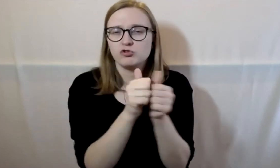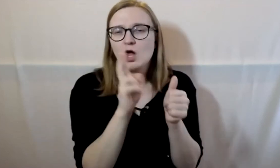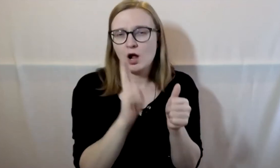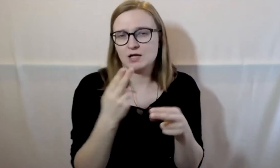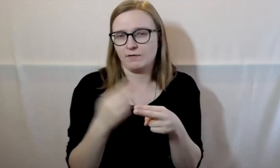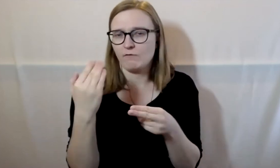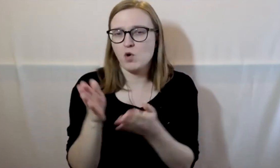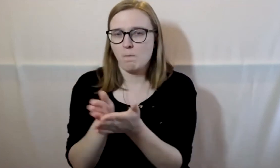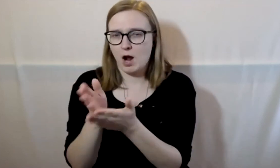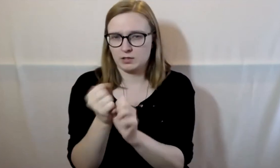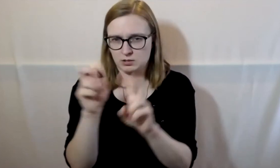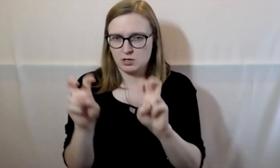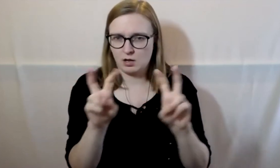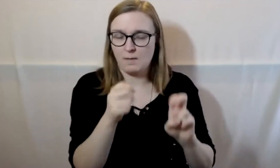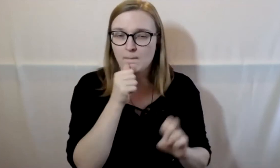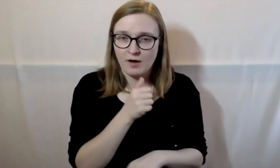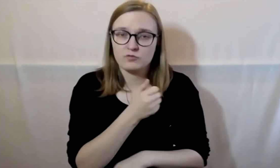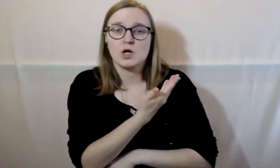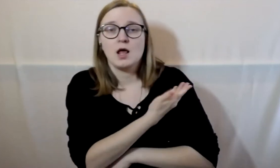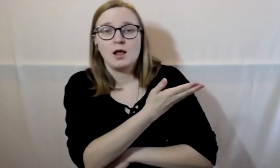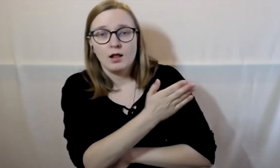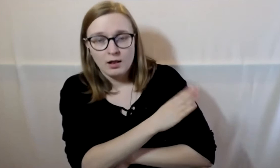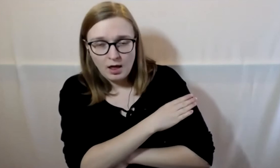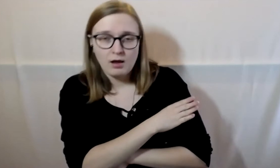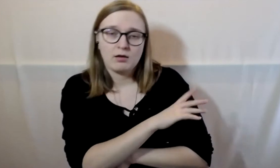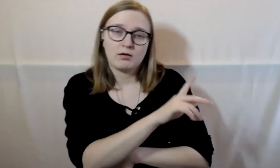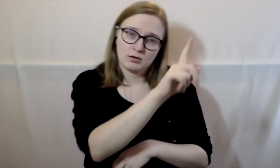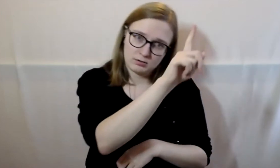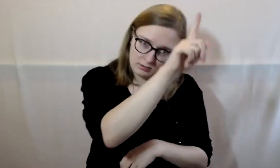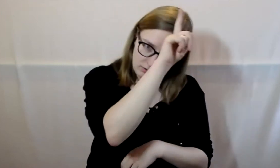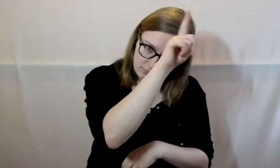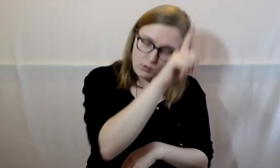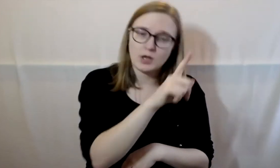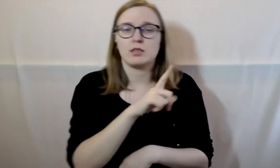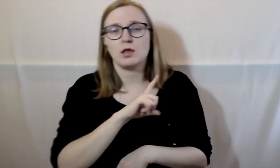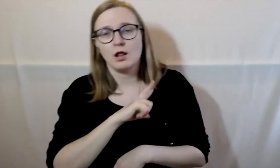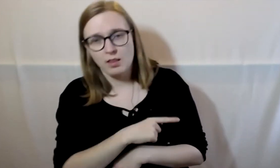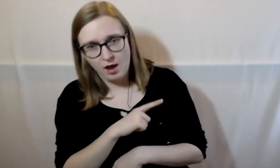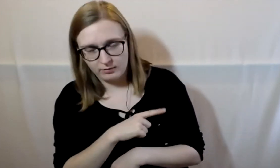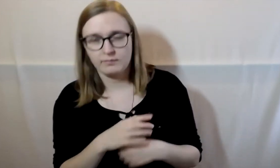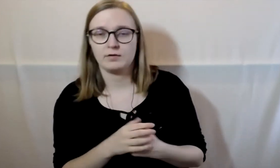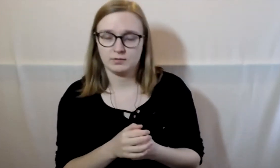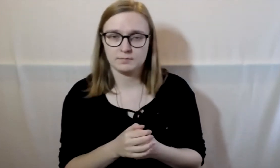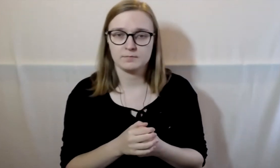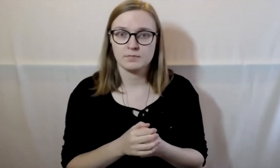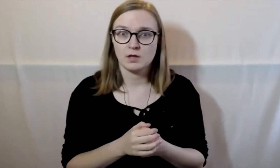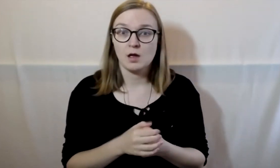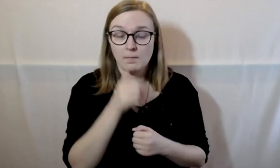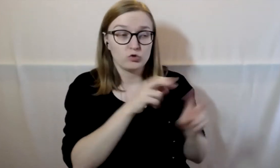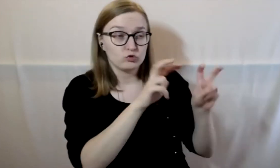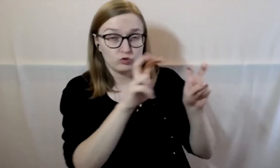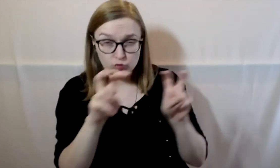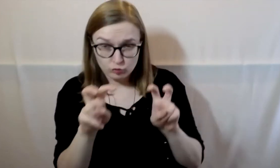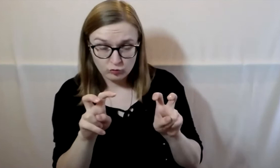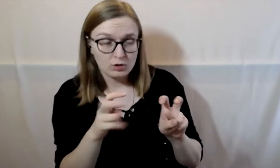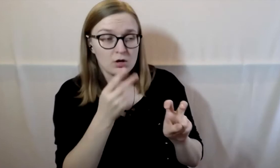Latvia, Estonia, Poland, Germany, and these differences are sometimes huge. Let's